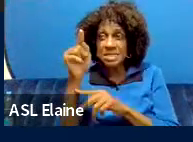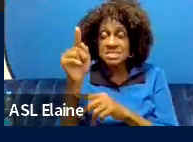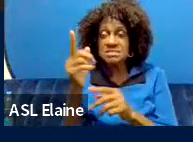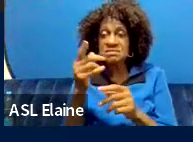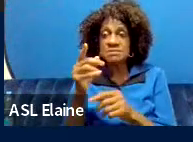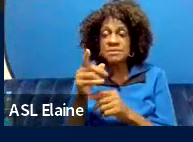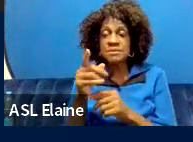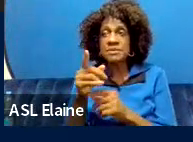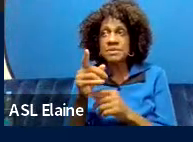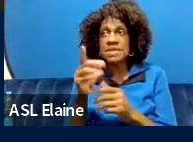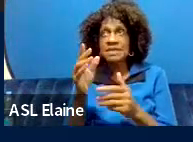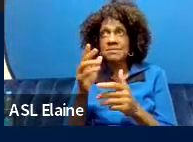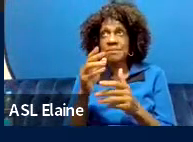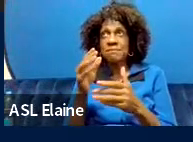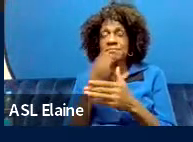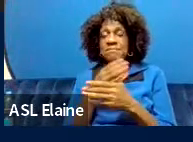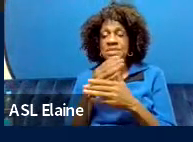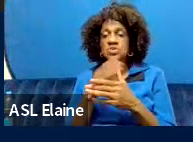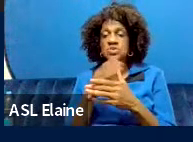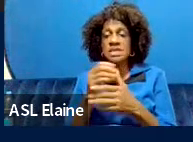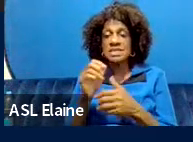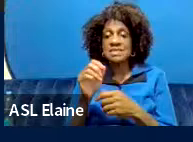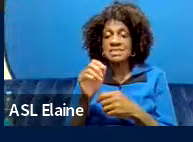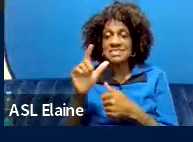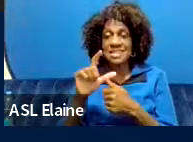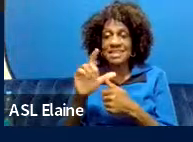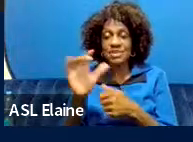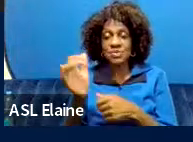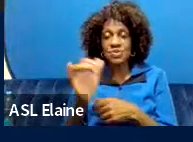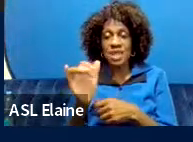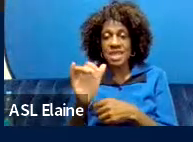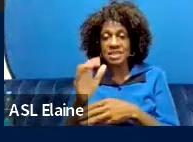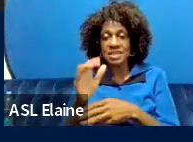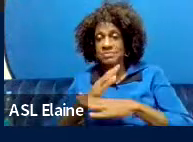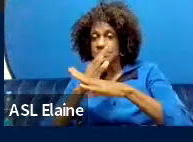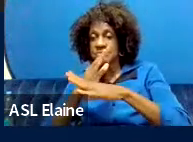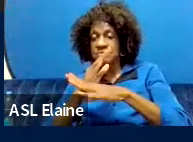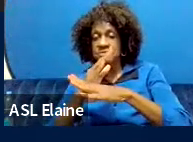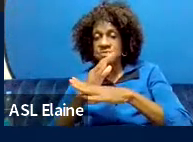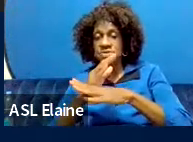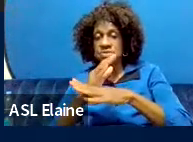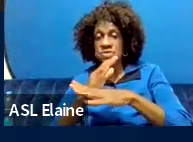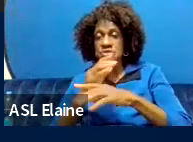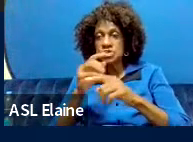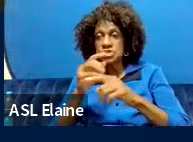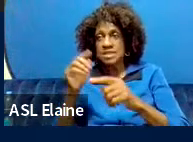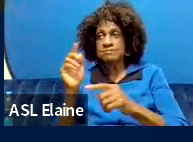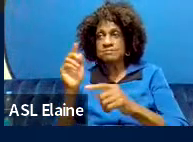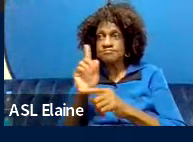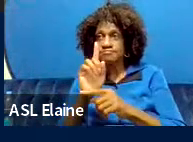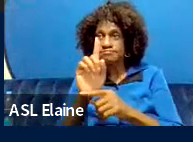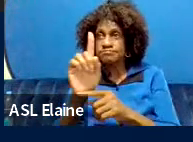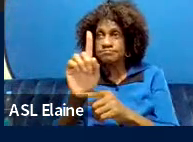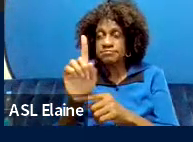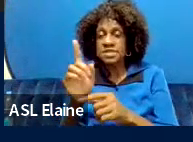between the character and an obstruction preventing further approach to the sign. So that means that